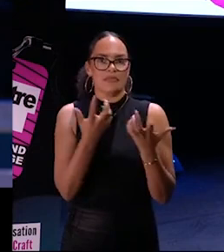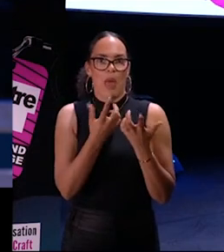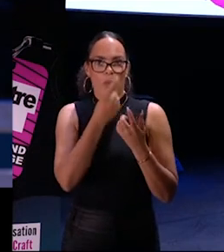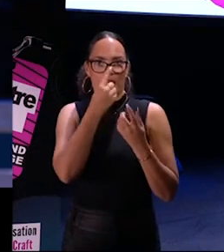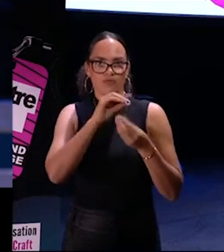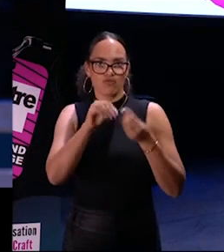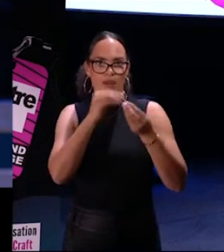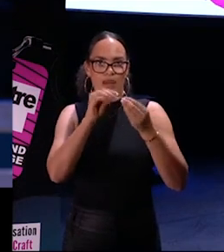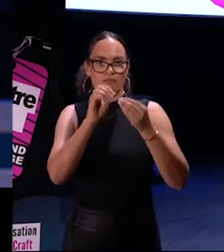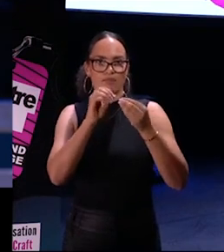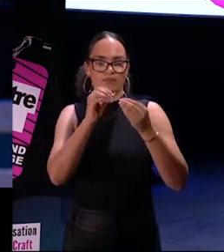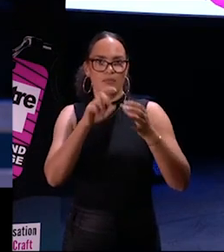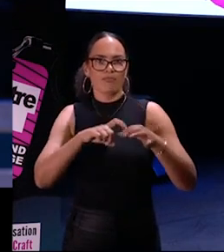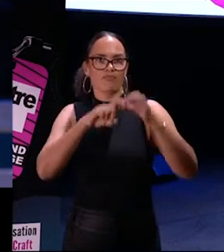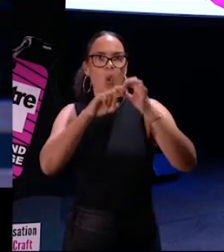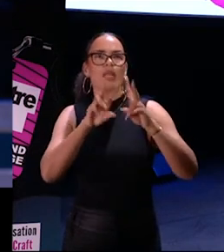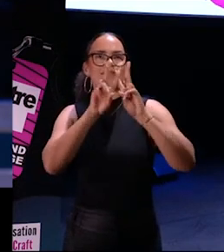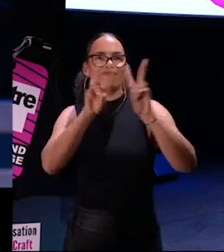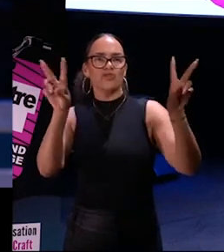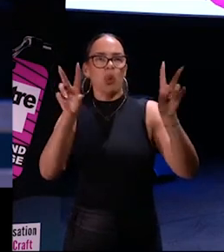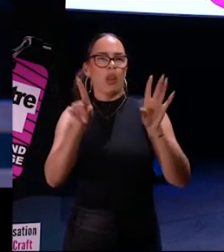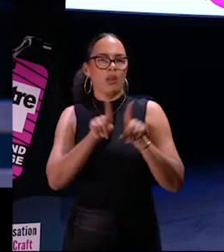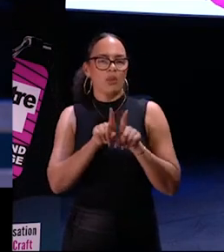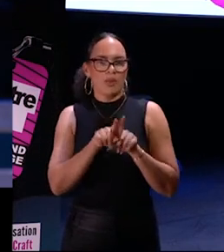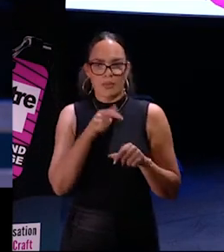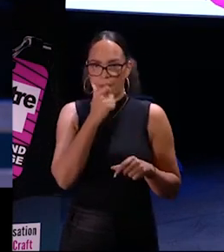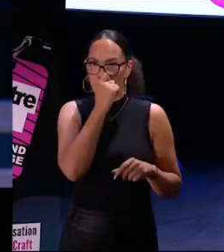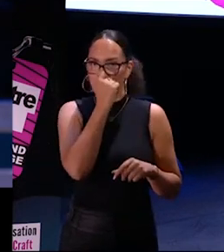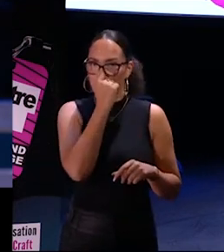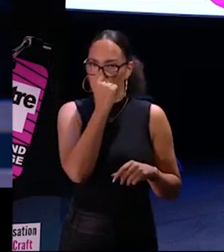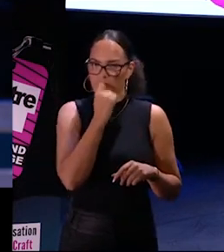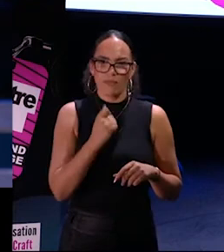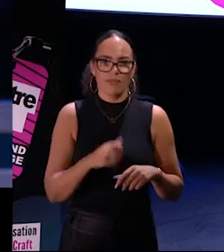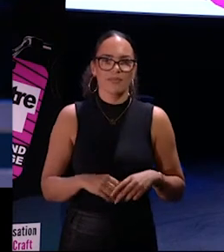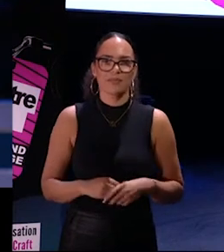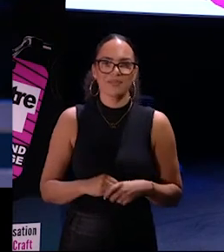in advance. And obviously that feeds into the automation design as well. So